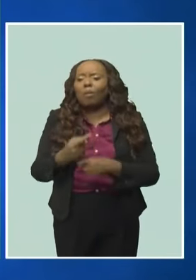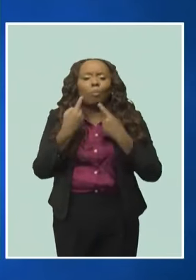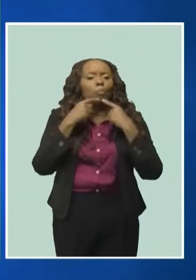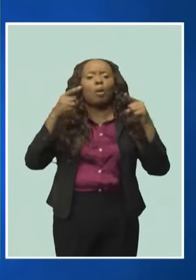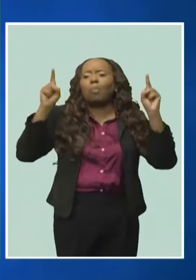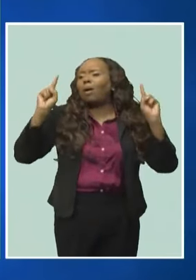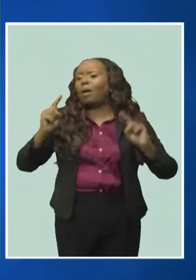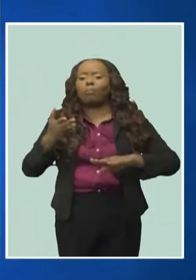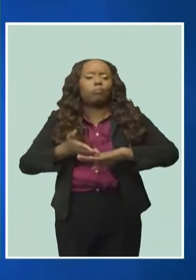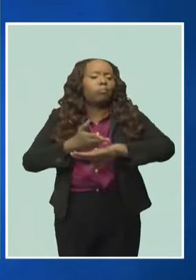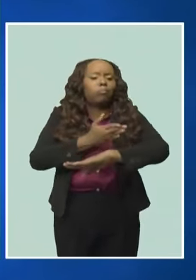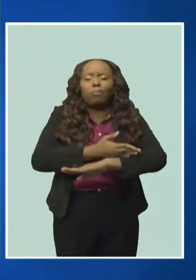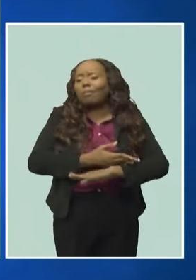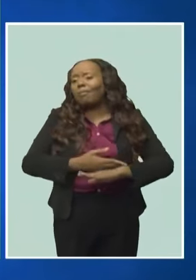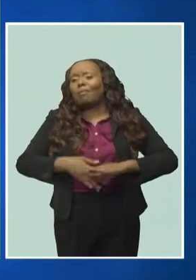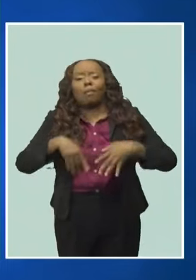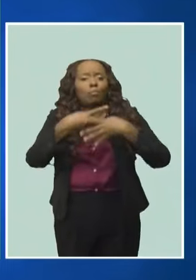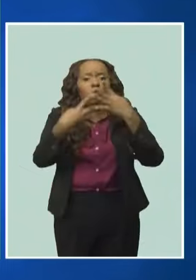to enhance